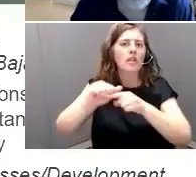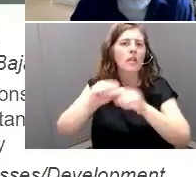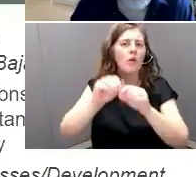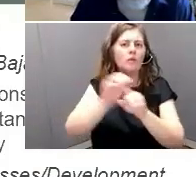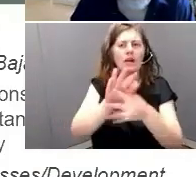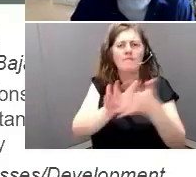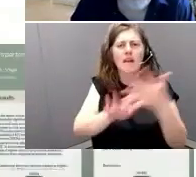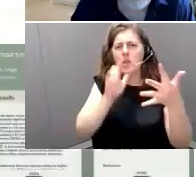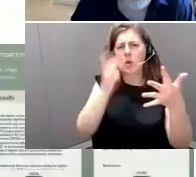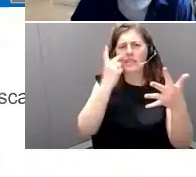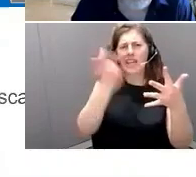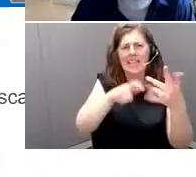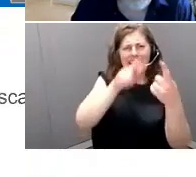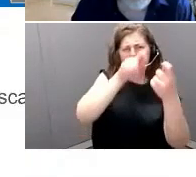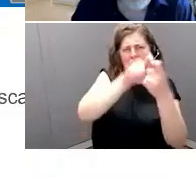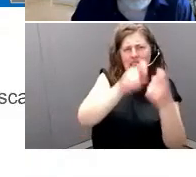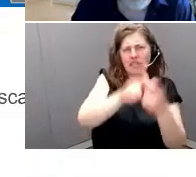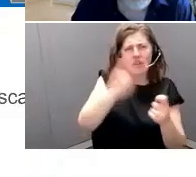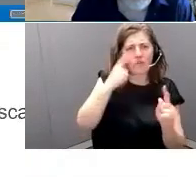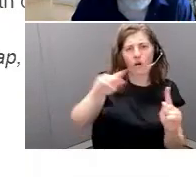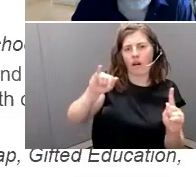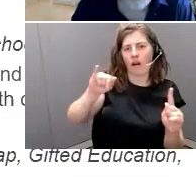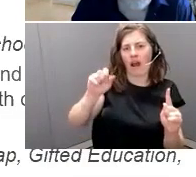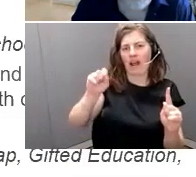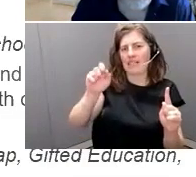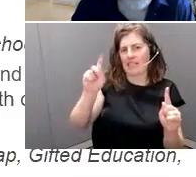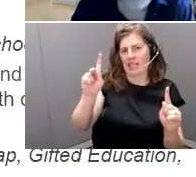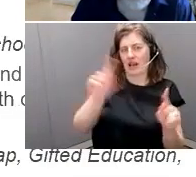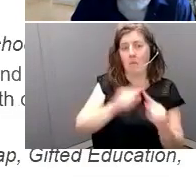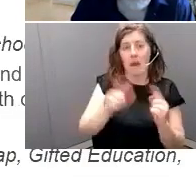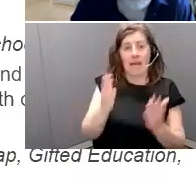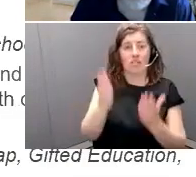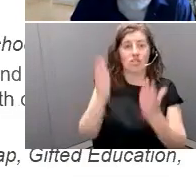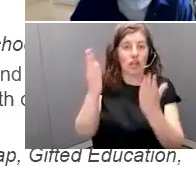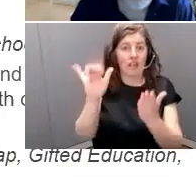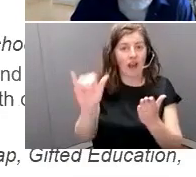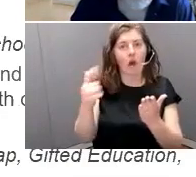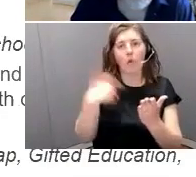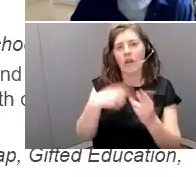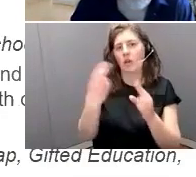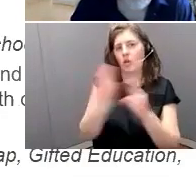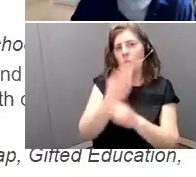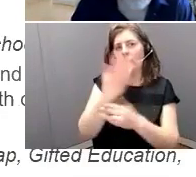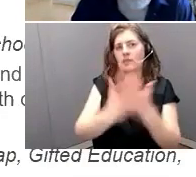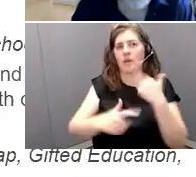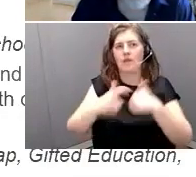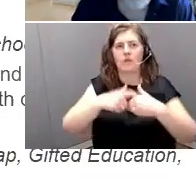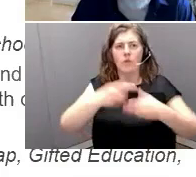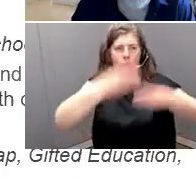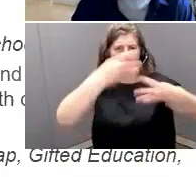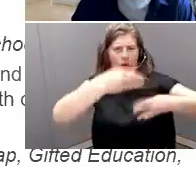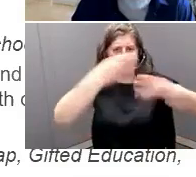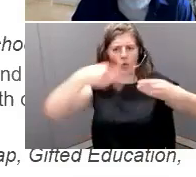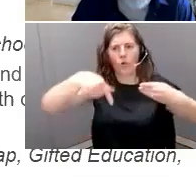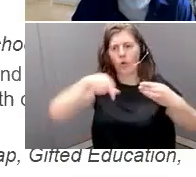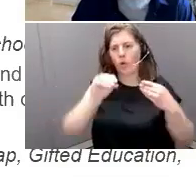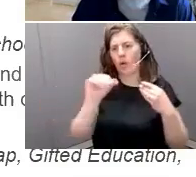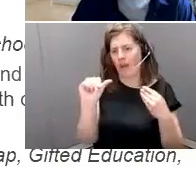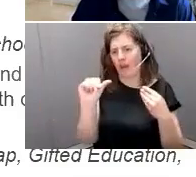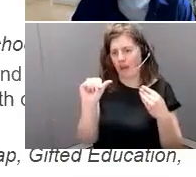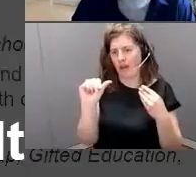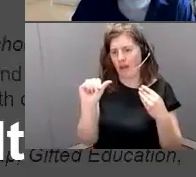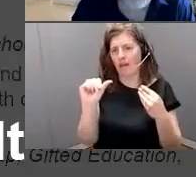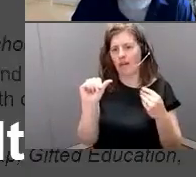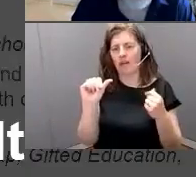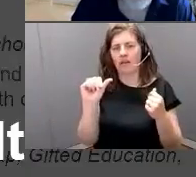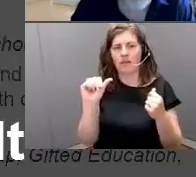see a lot of specifics for Isaac, but I do suggest that we spend some time going through the Q&A and perhaps pulling out any things